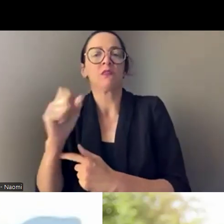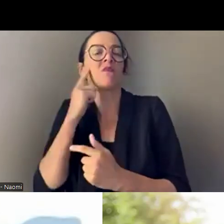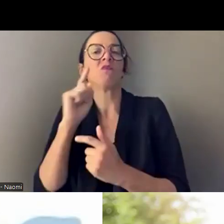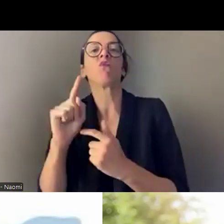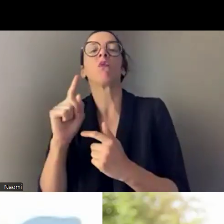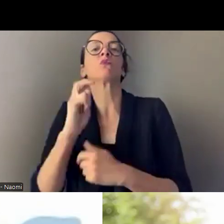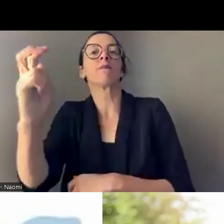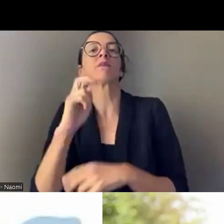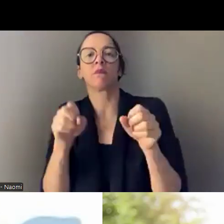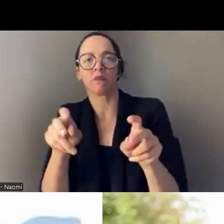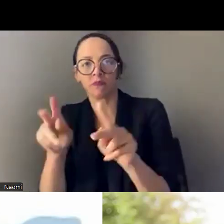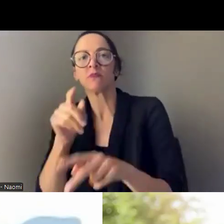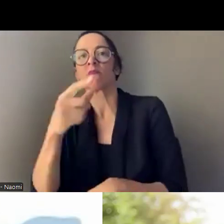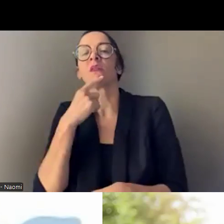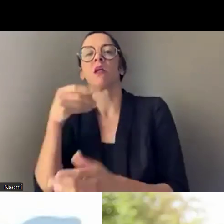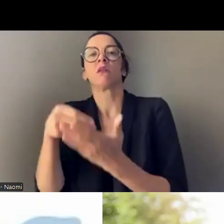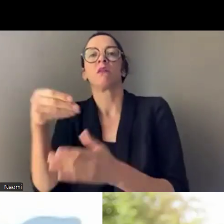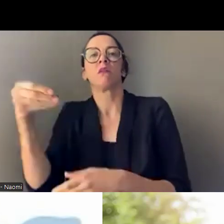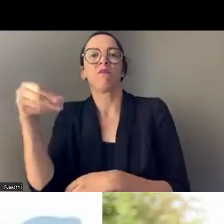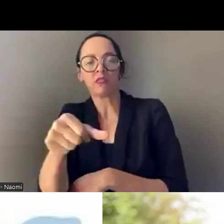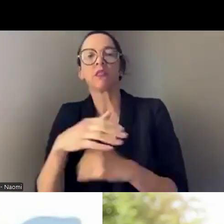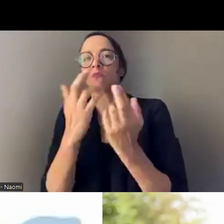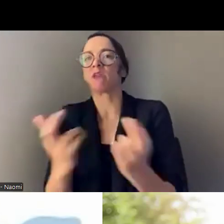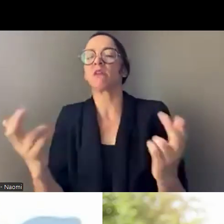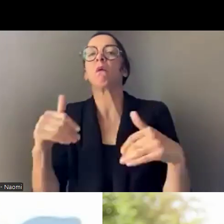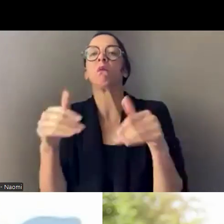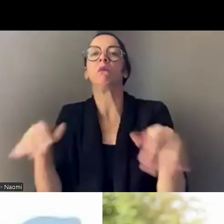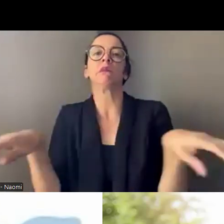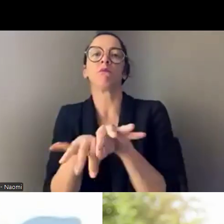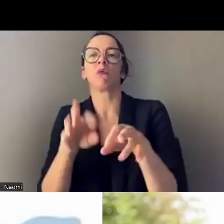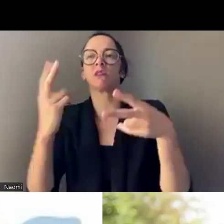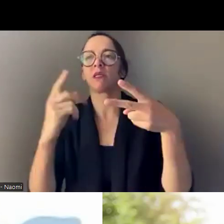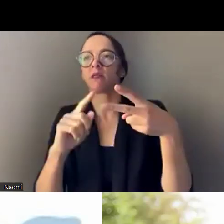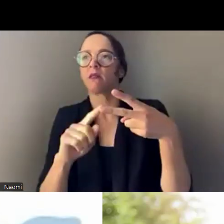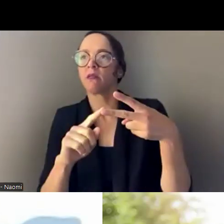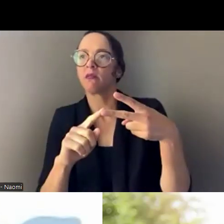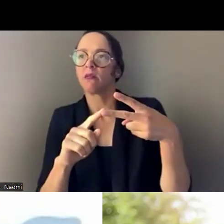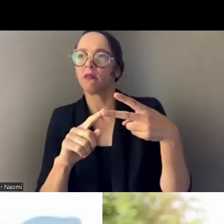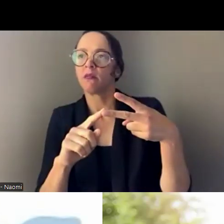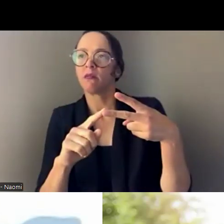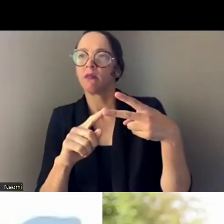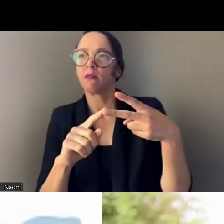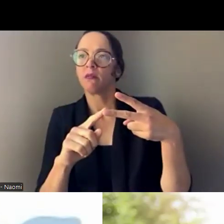the resources, extremely important. Second comments I want to have is more for emergency.